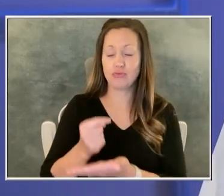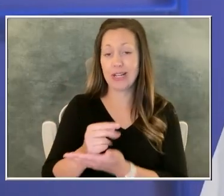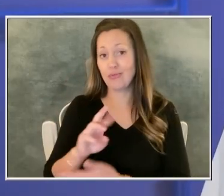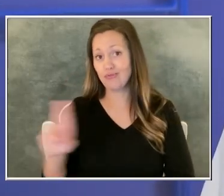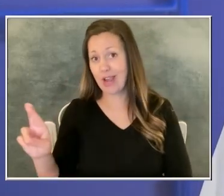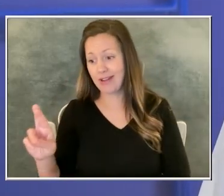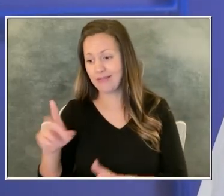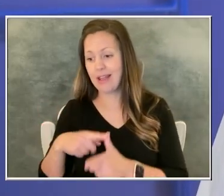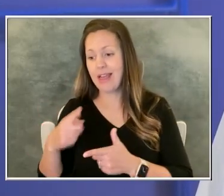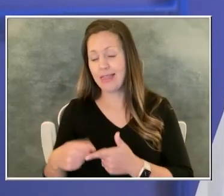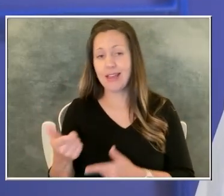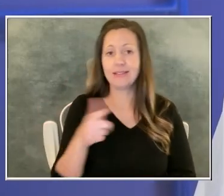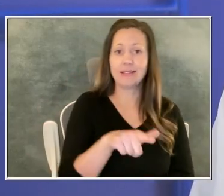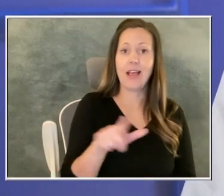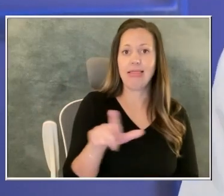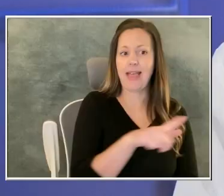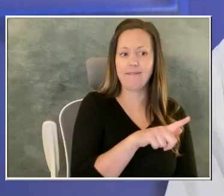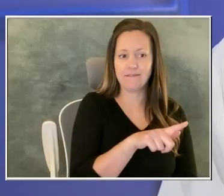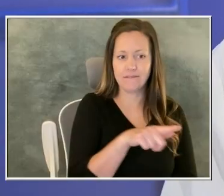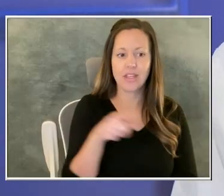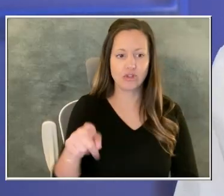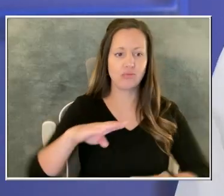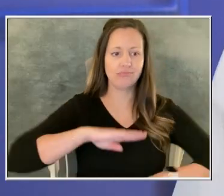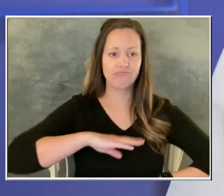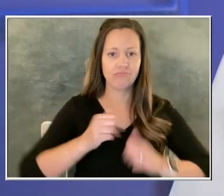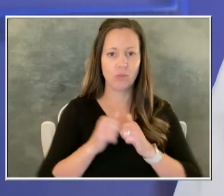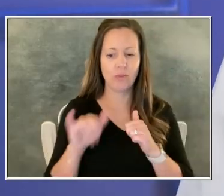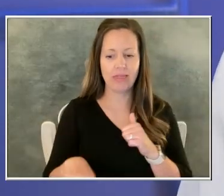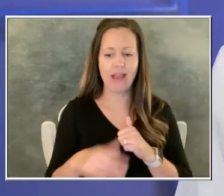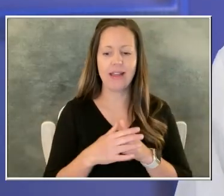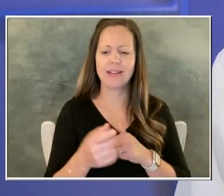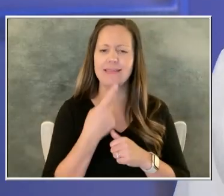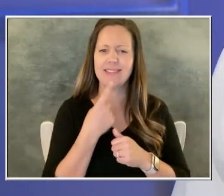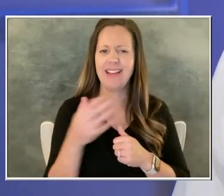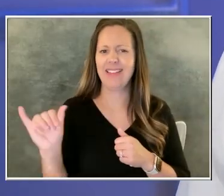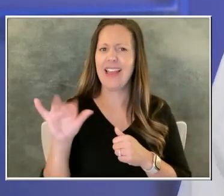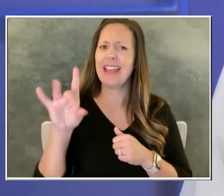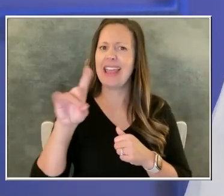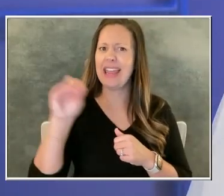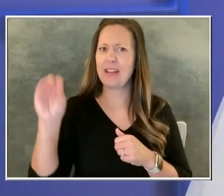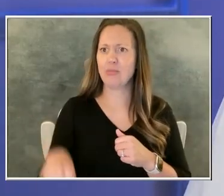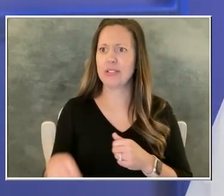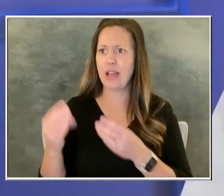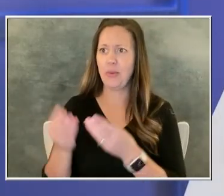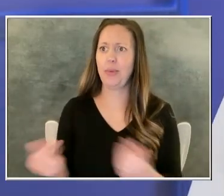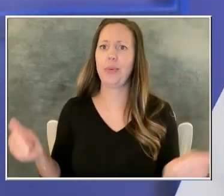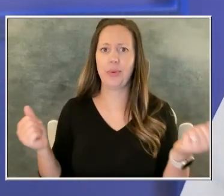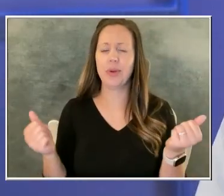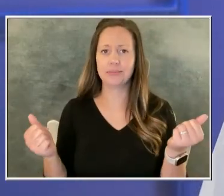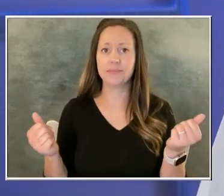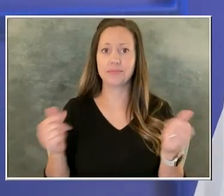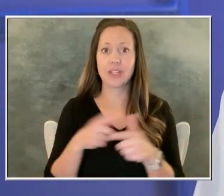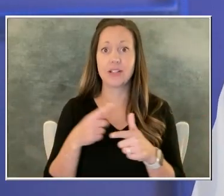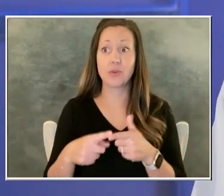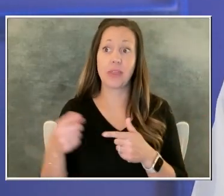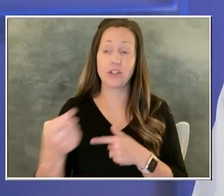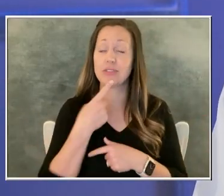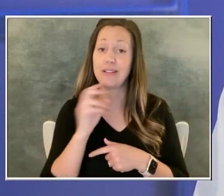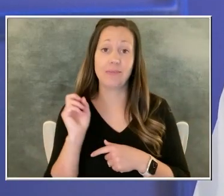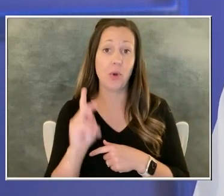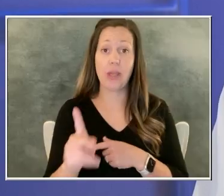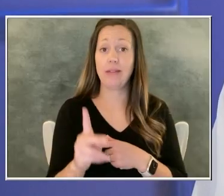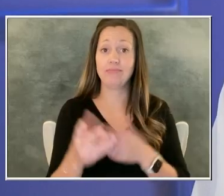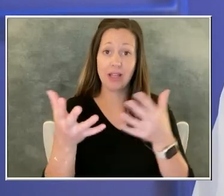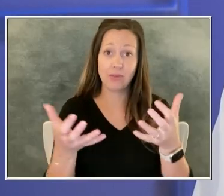she was satisfied with the relief. And I think you had said you got almost like maybe 80% relief on one side. And so then she said, okay, you know, that motivates me to get the other